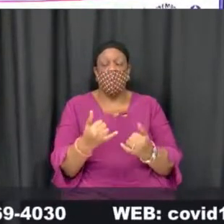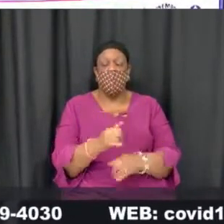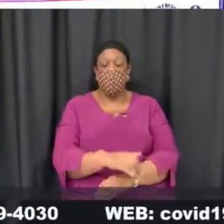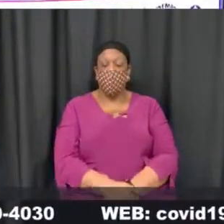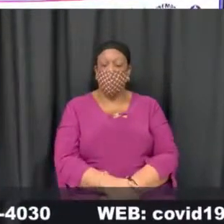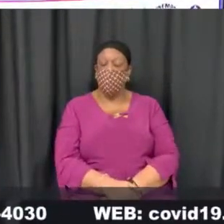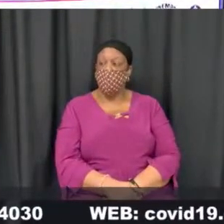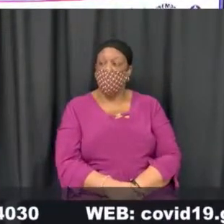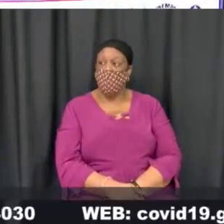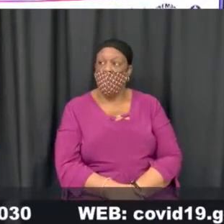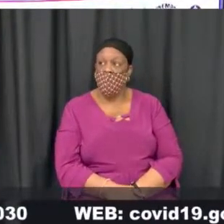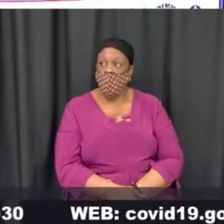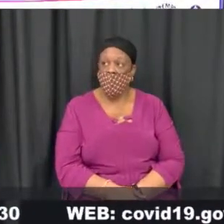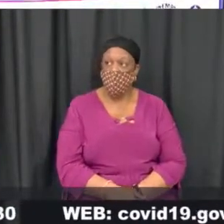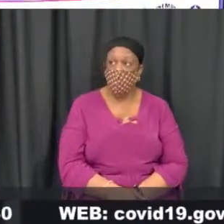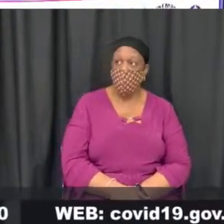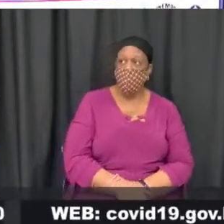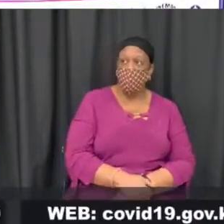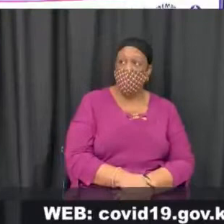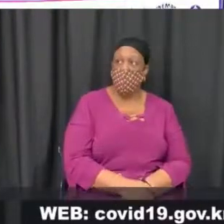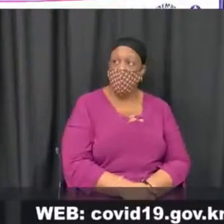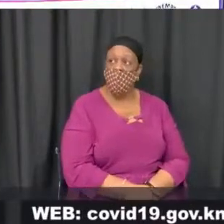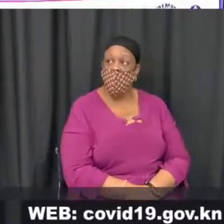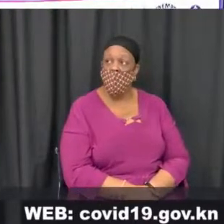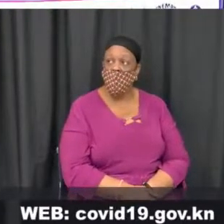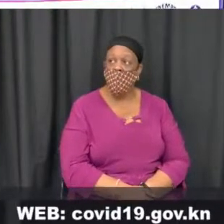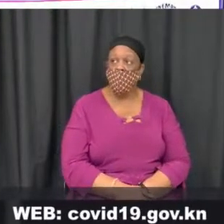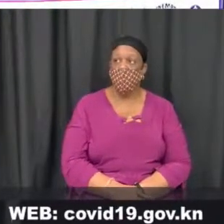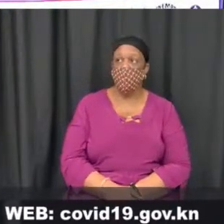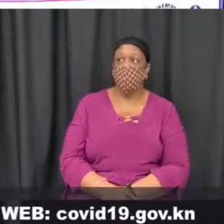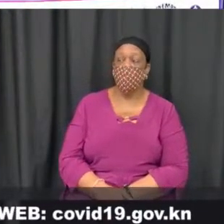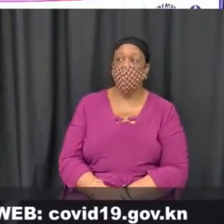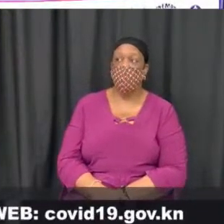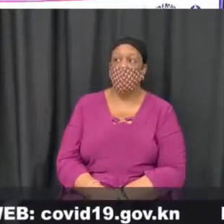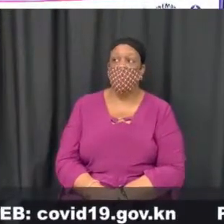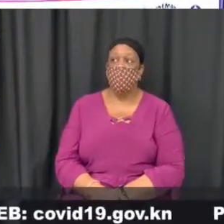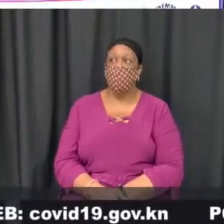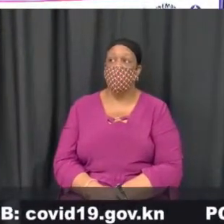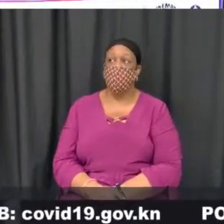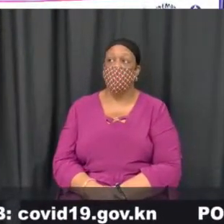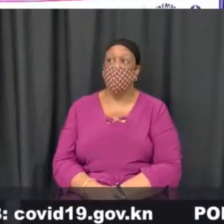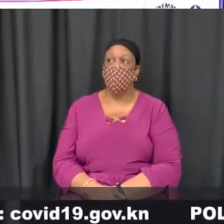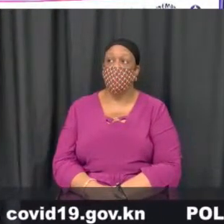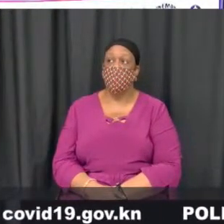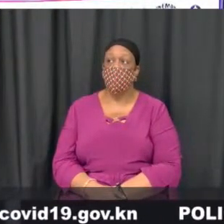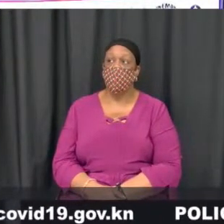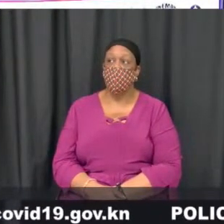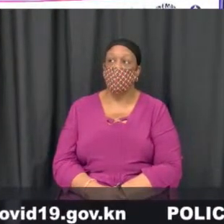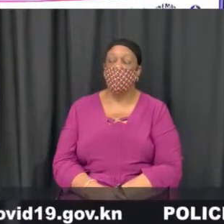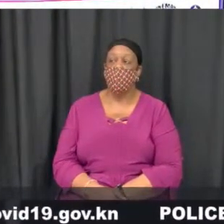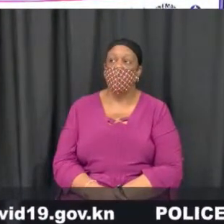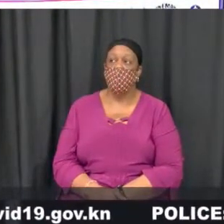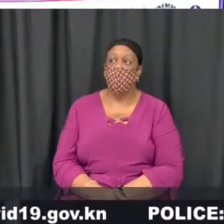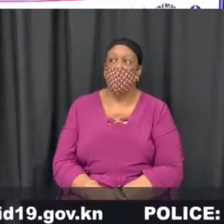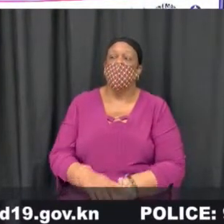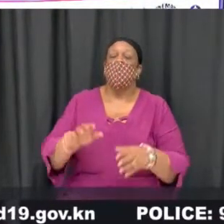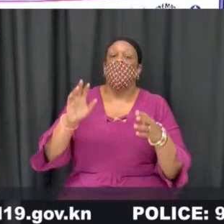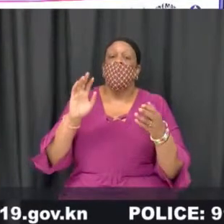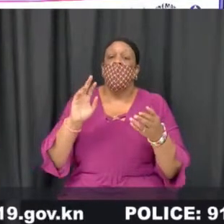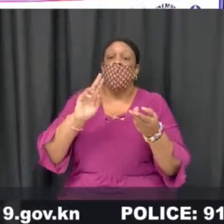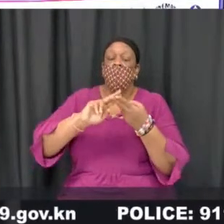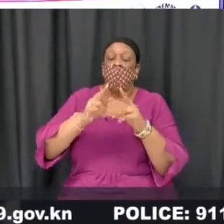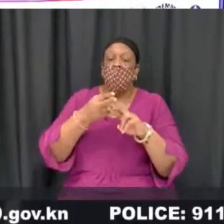Thank you, CMO. Based on the CMO's explanation, the target adult population of